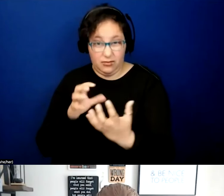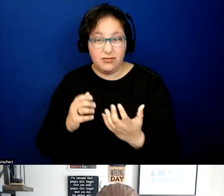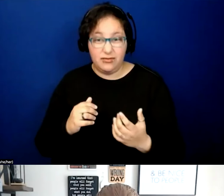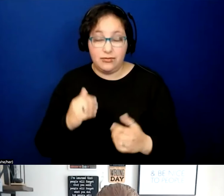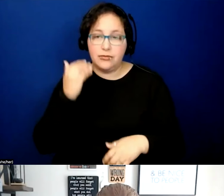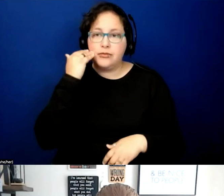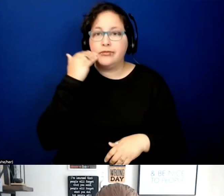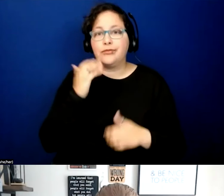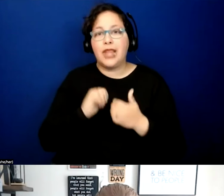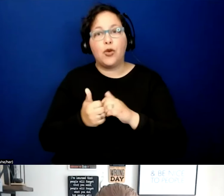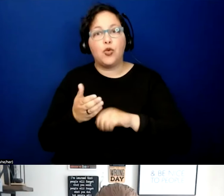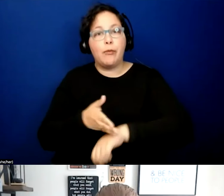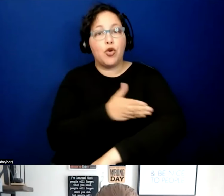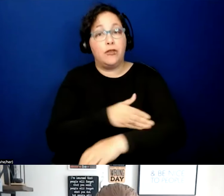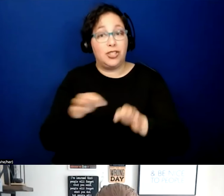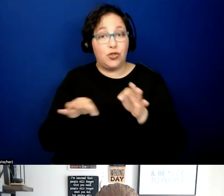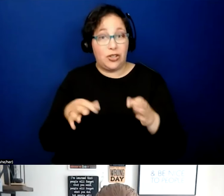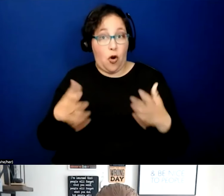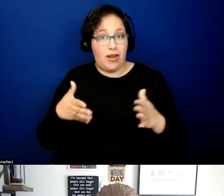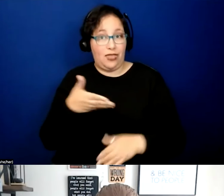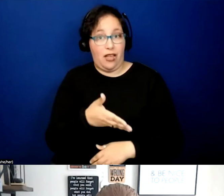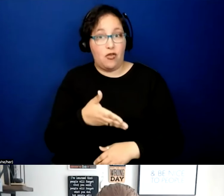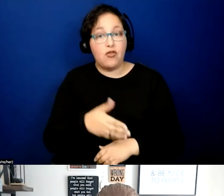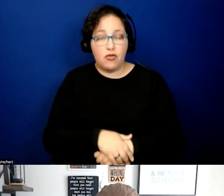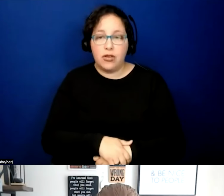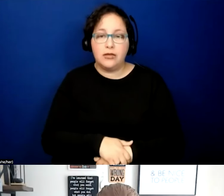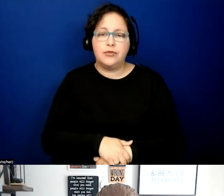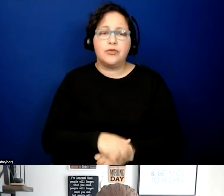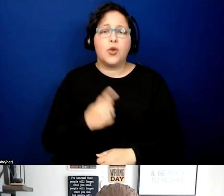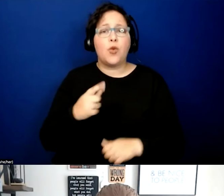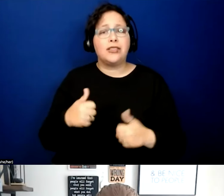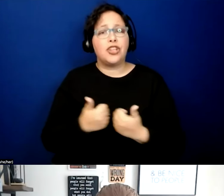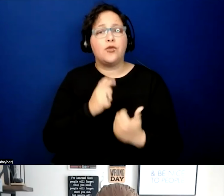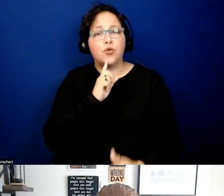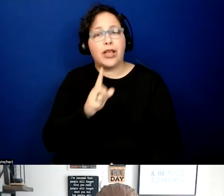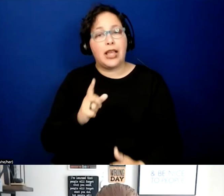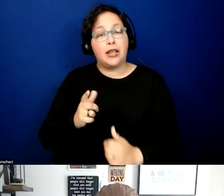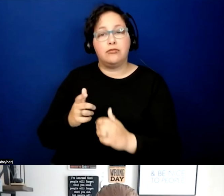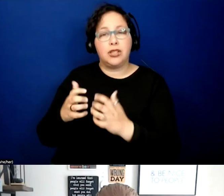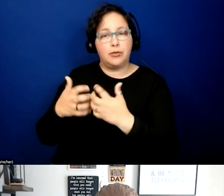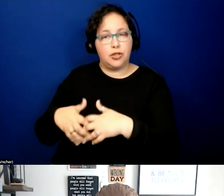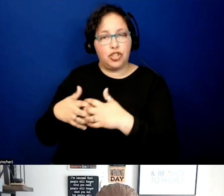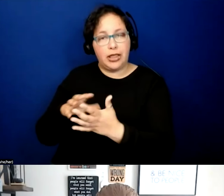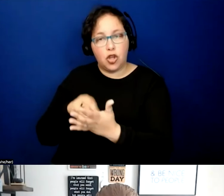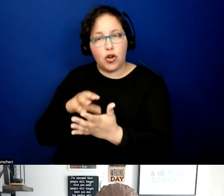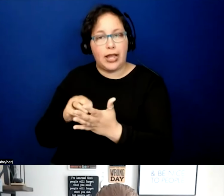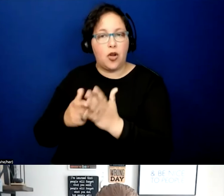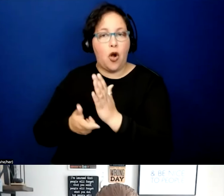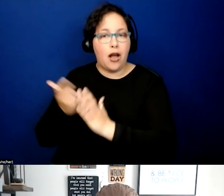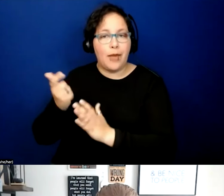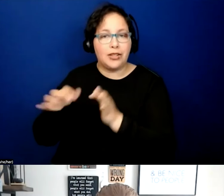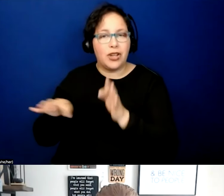to improve the descriptions that we're already generating. I think that one of the challenges with like automated descriptions is also how do you talk about